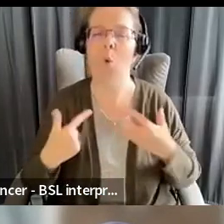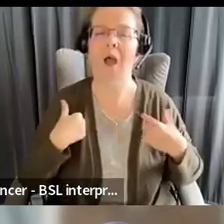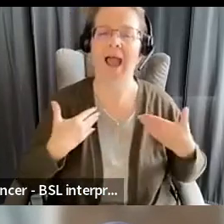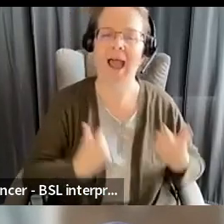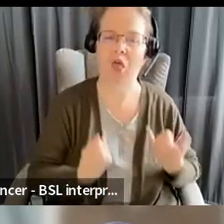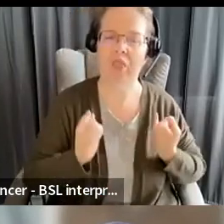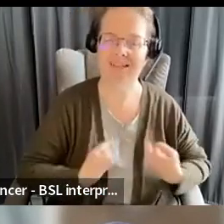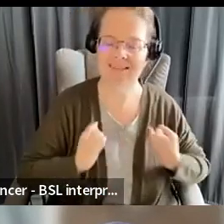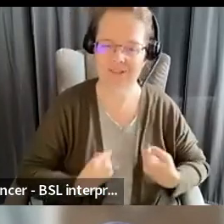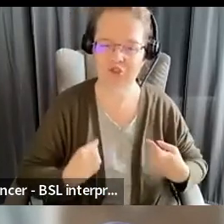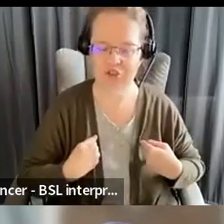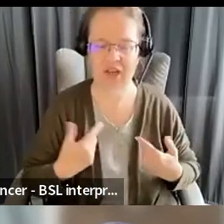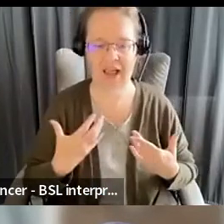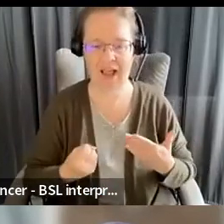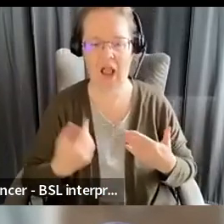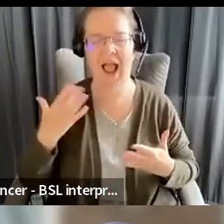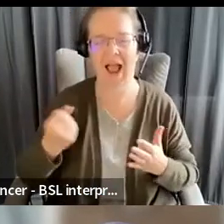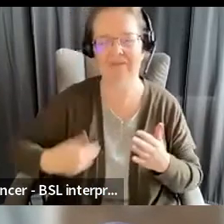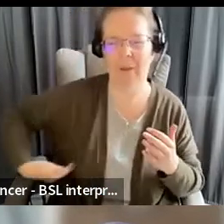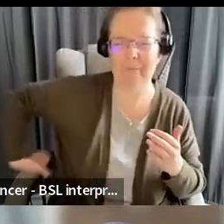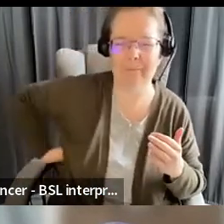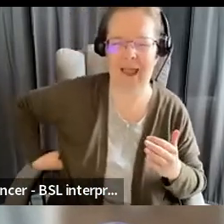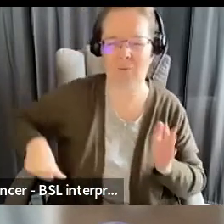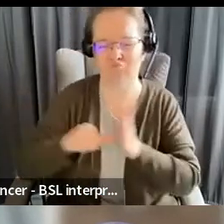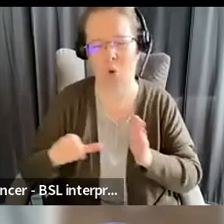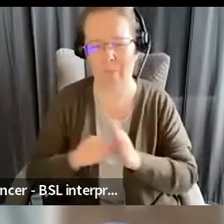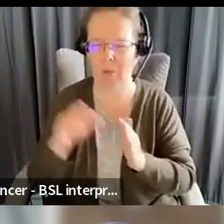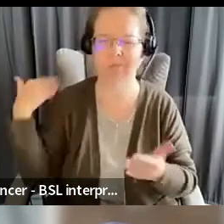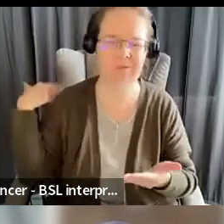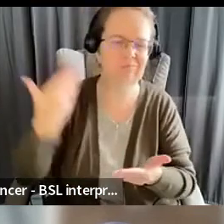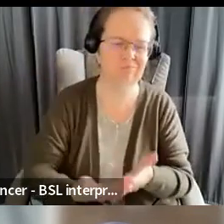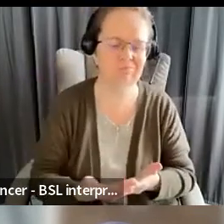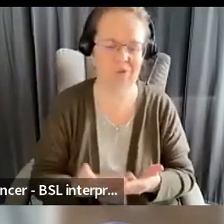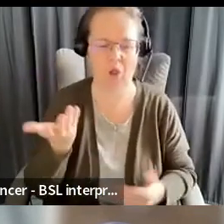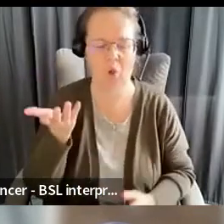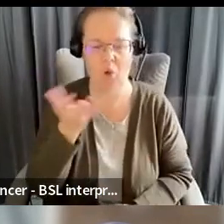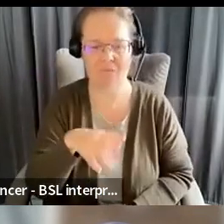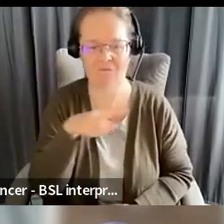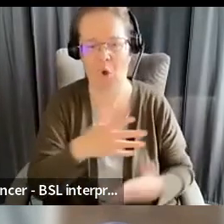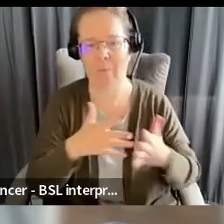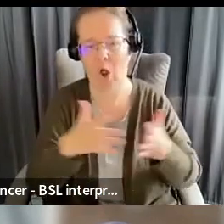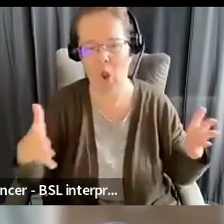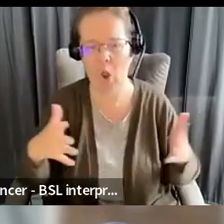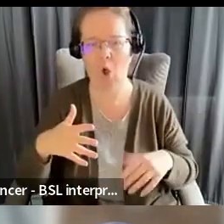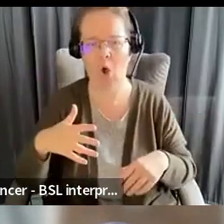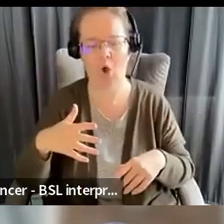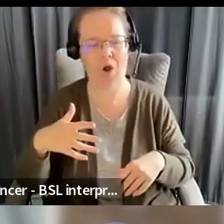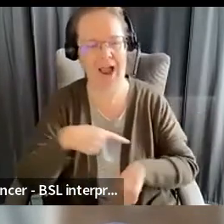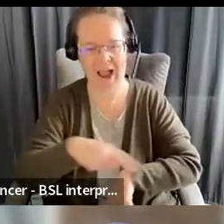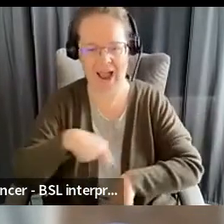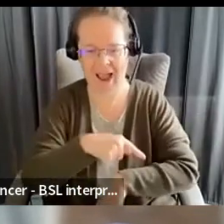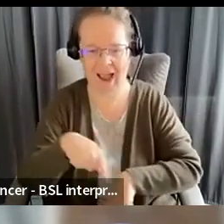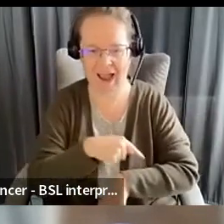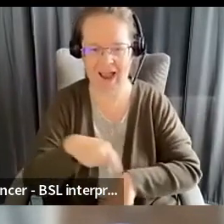a long-standing back problem, lower back problem, which probably resulted from long hours of driving to various